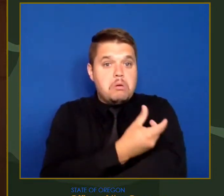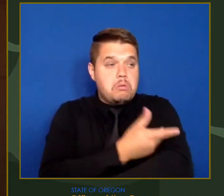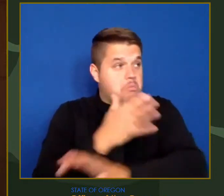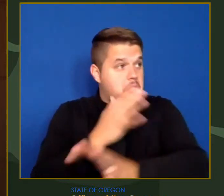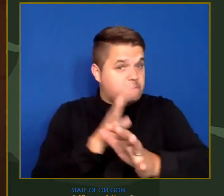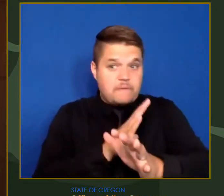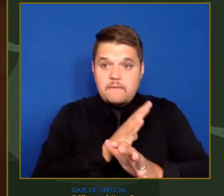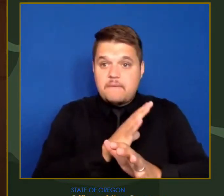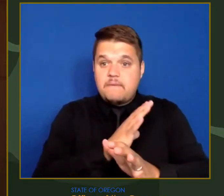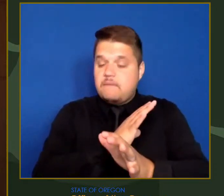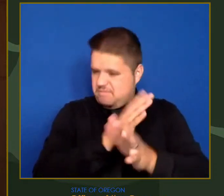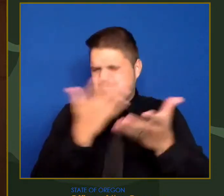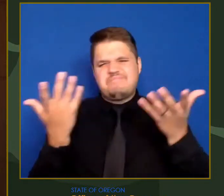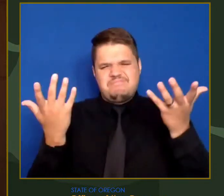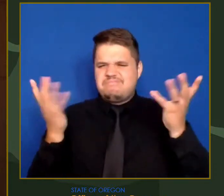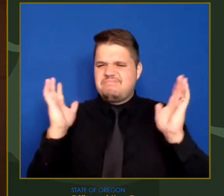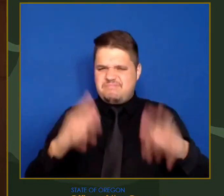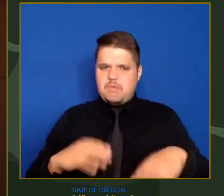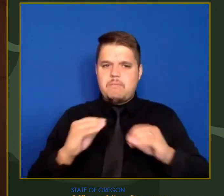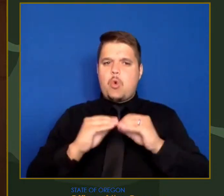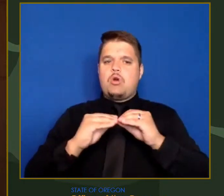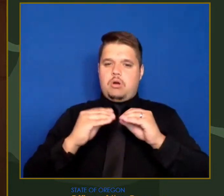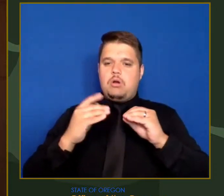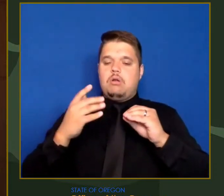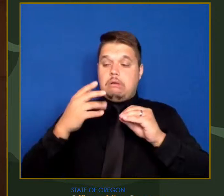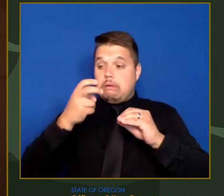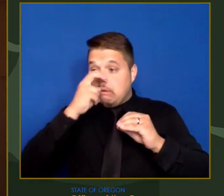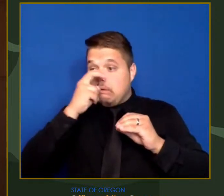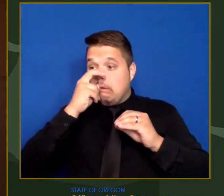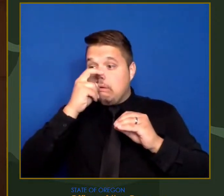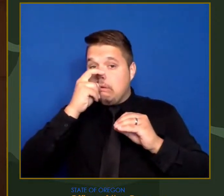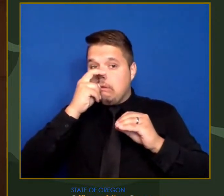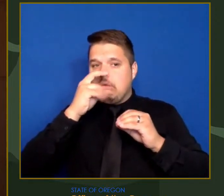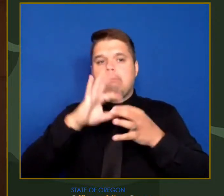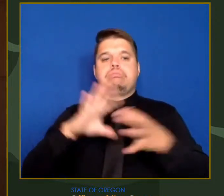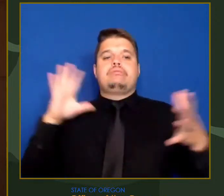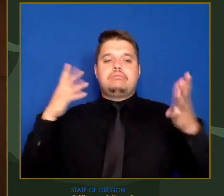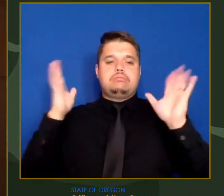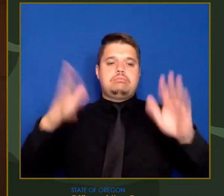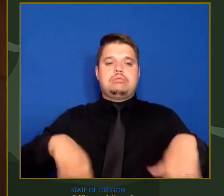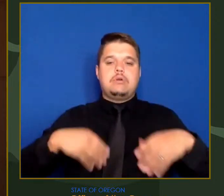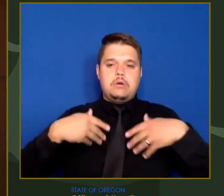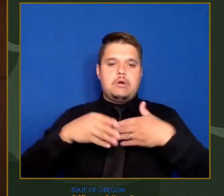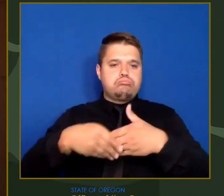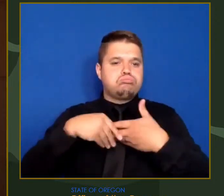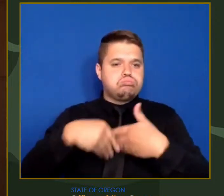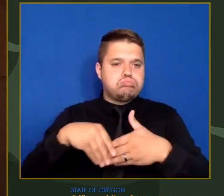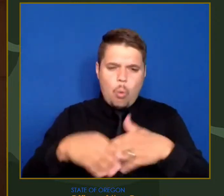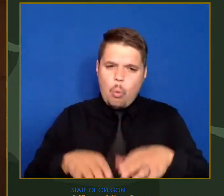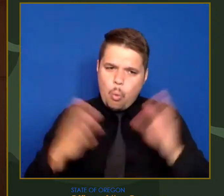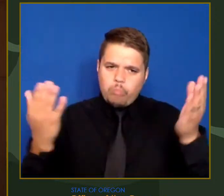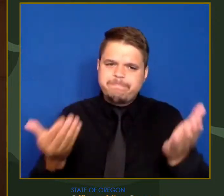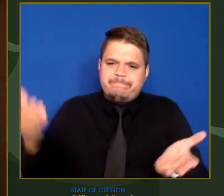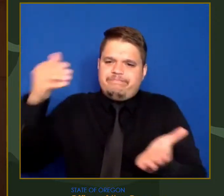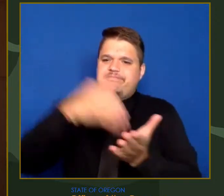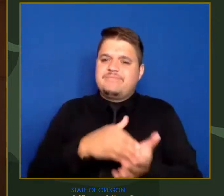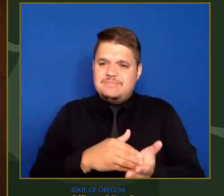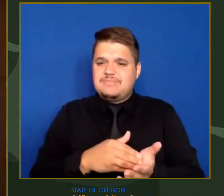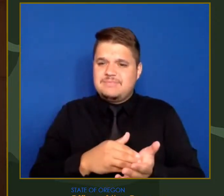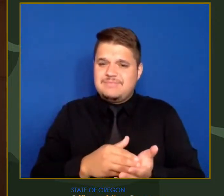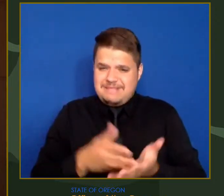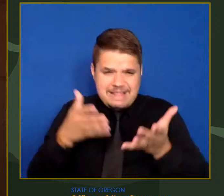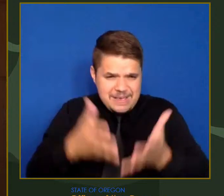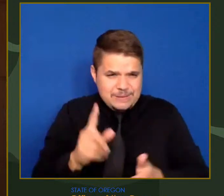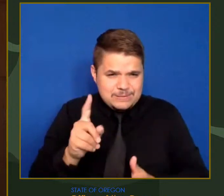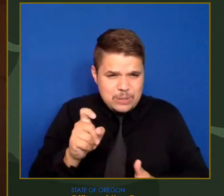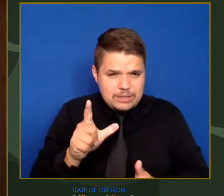as quickly as possible so that we can fully reopen the economy. We're talking 127,000 vaccines to fully